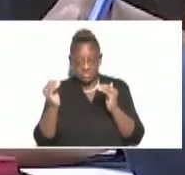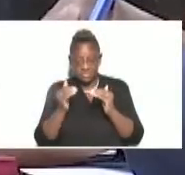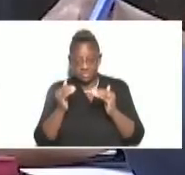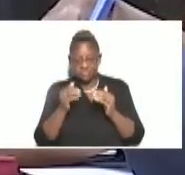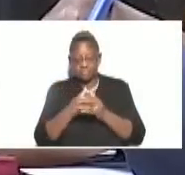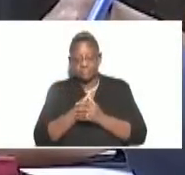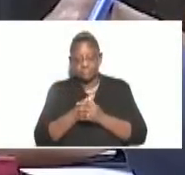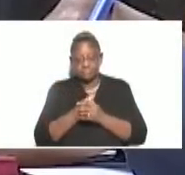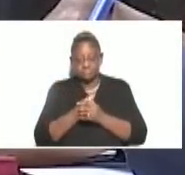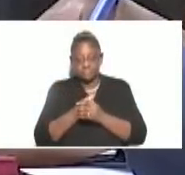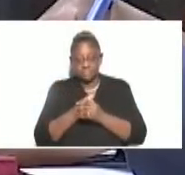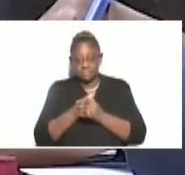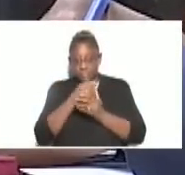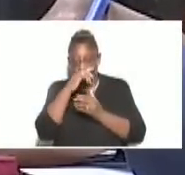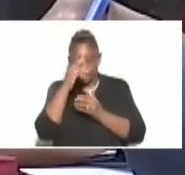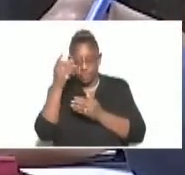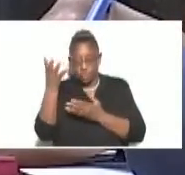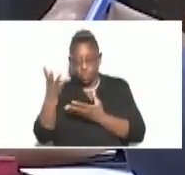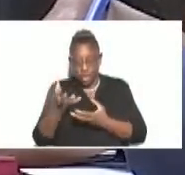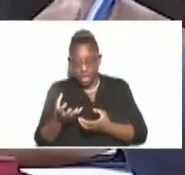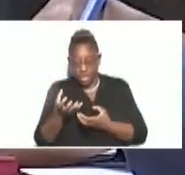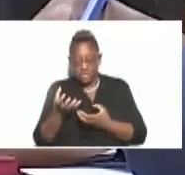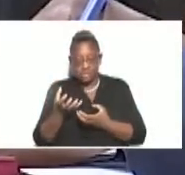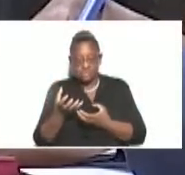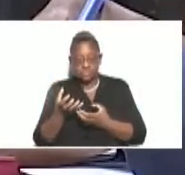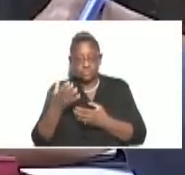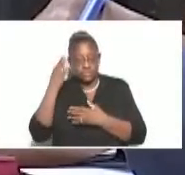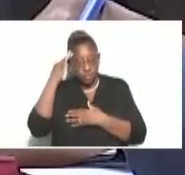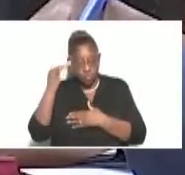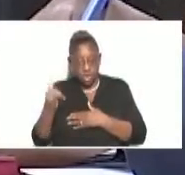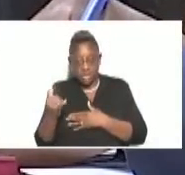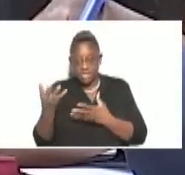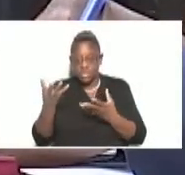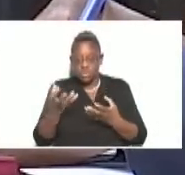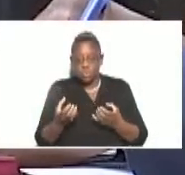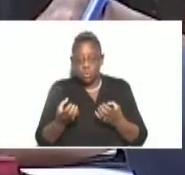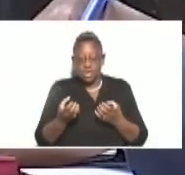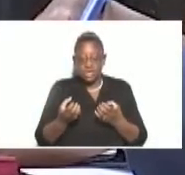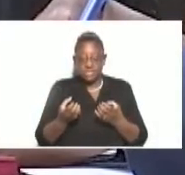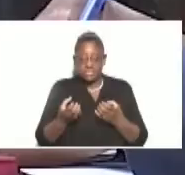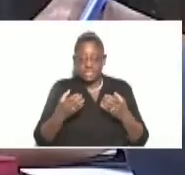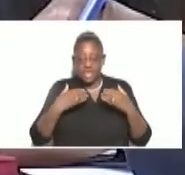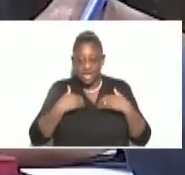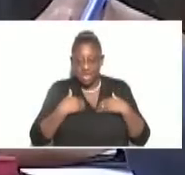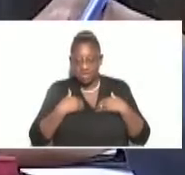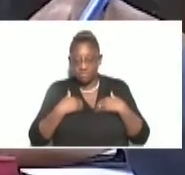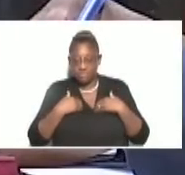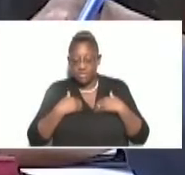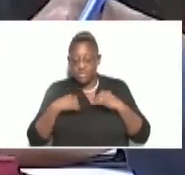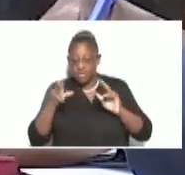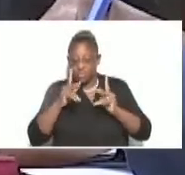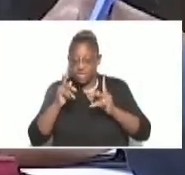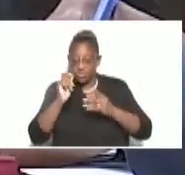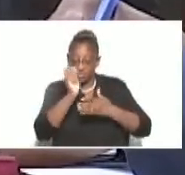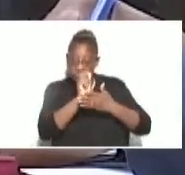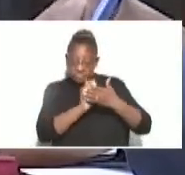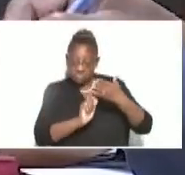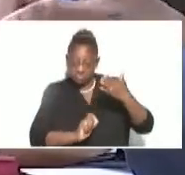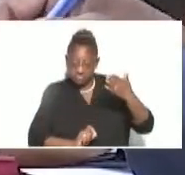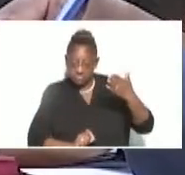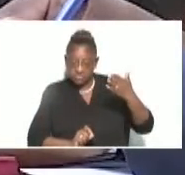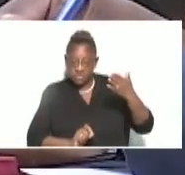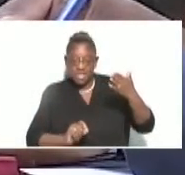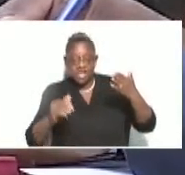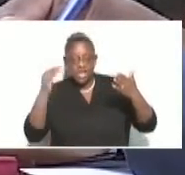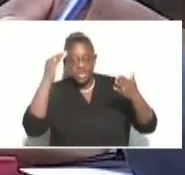why would he allow his conciliators to complete a trade dispute form, knowing that